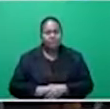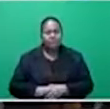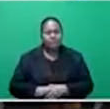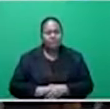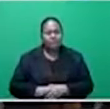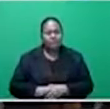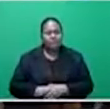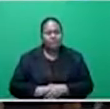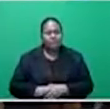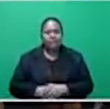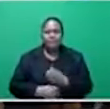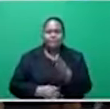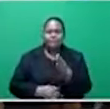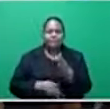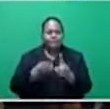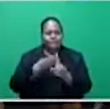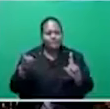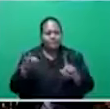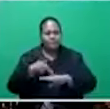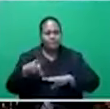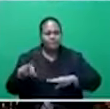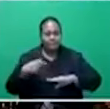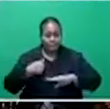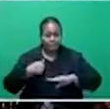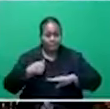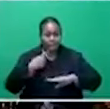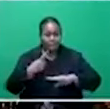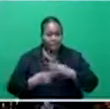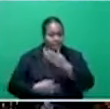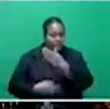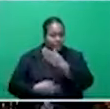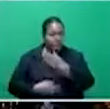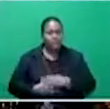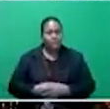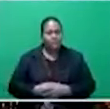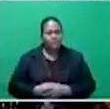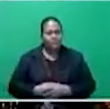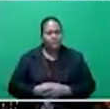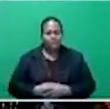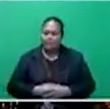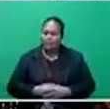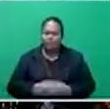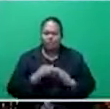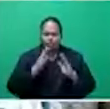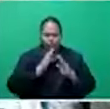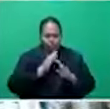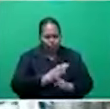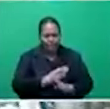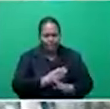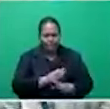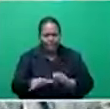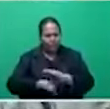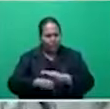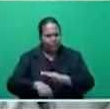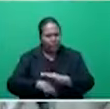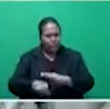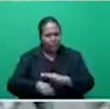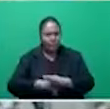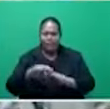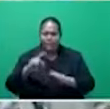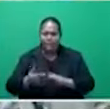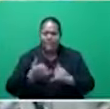Order. Mr. Leading Parliament, Honourable Speaker, I said, let's end the stalemate, but leave the running of the USP